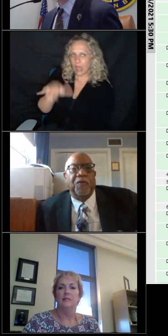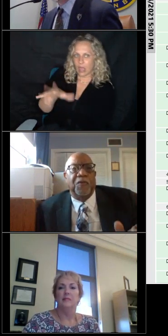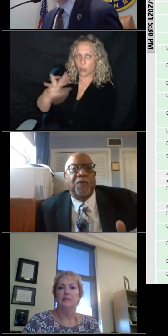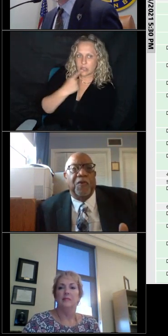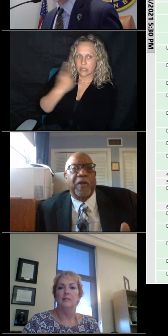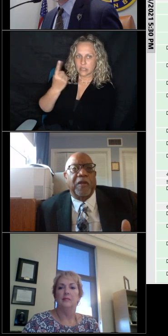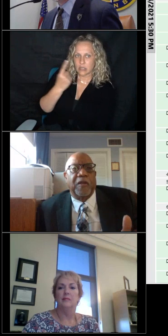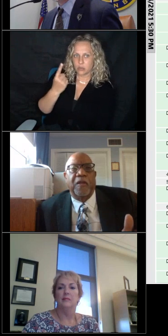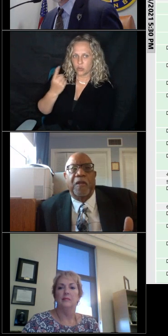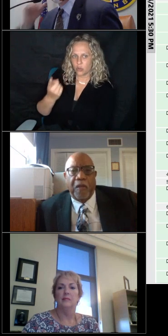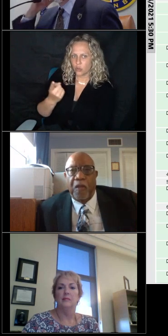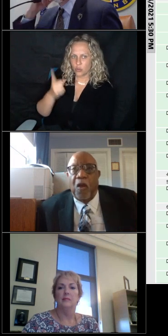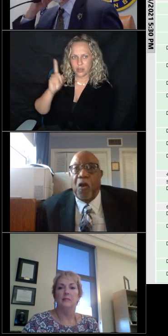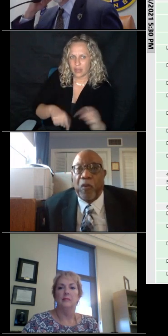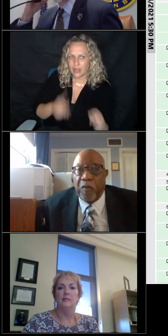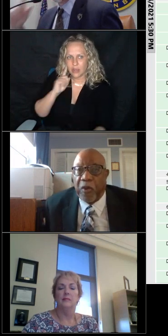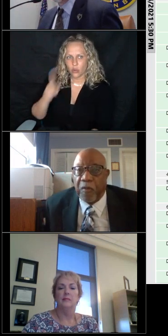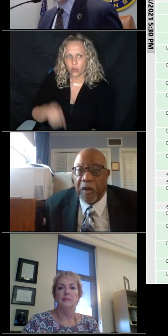Nope, we're not hearing you.